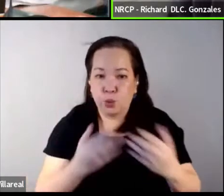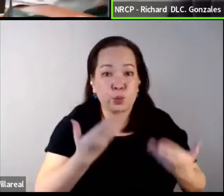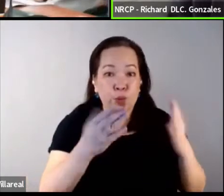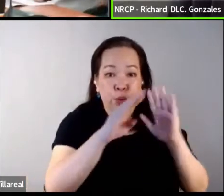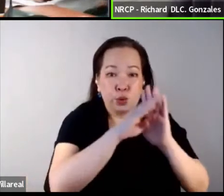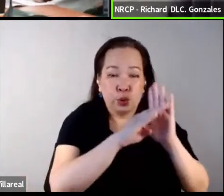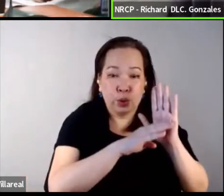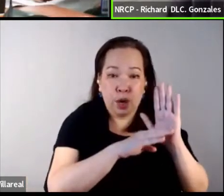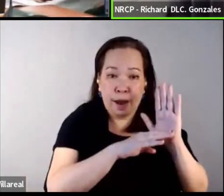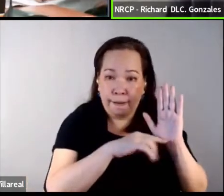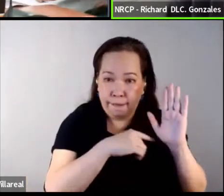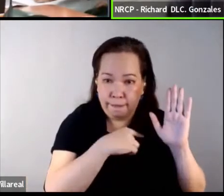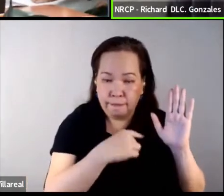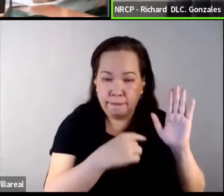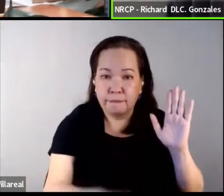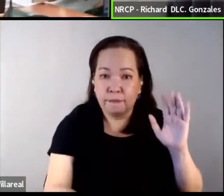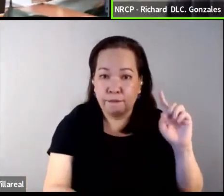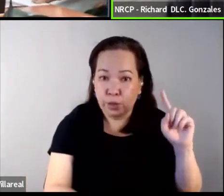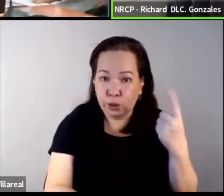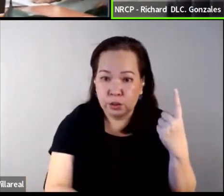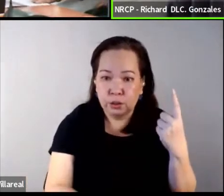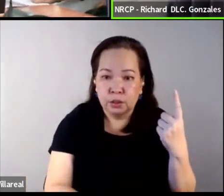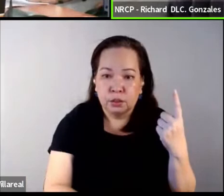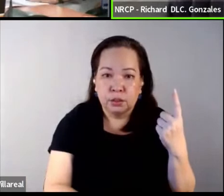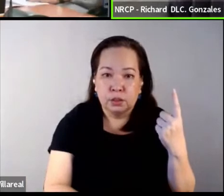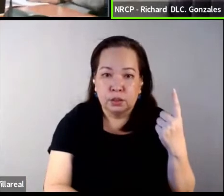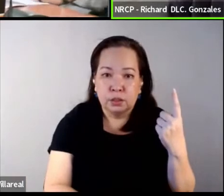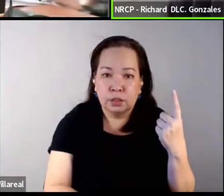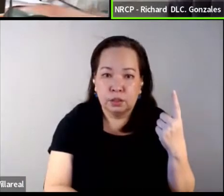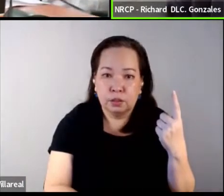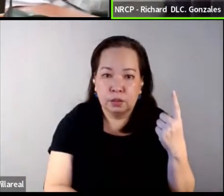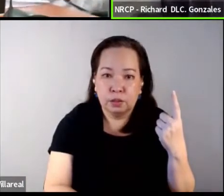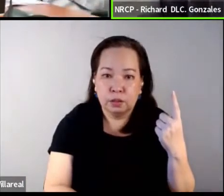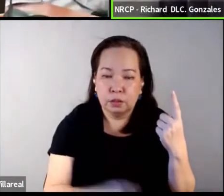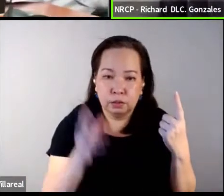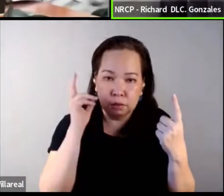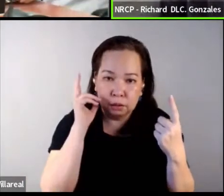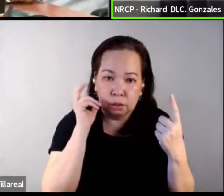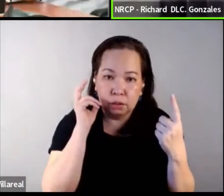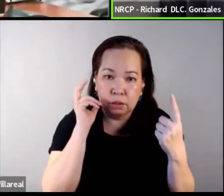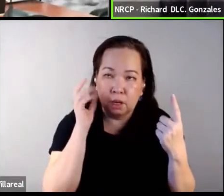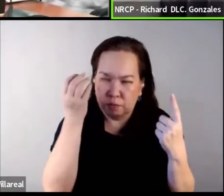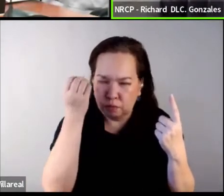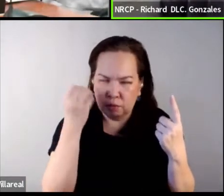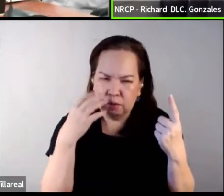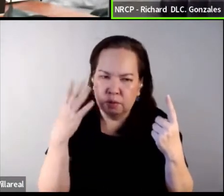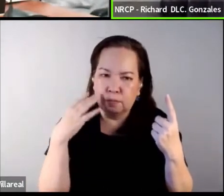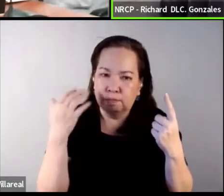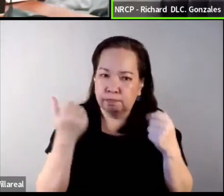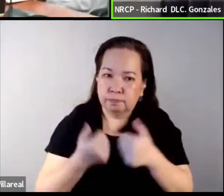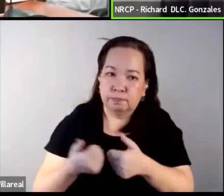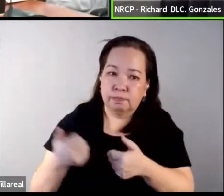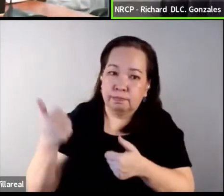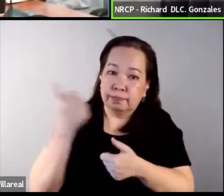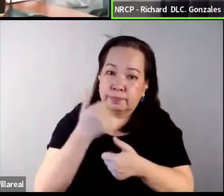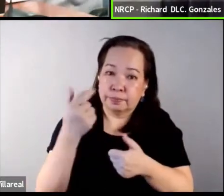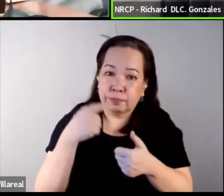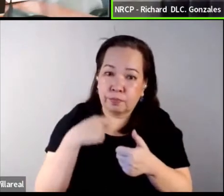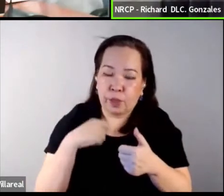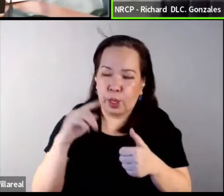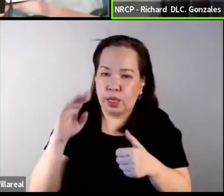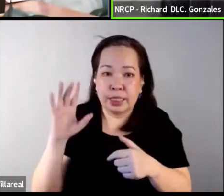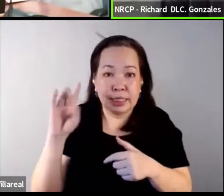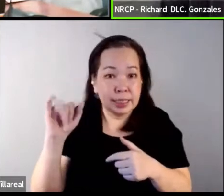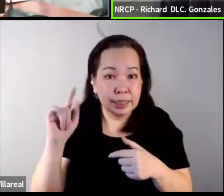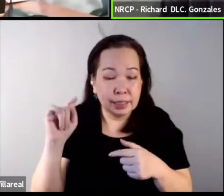10. Okay, one is, I heard the chairman mentioning about baseline data,